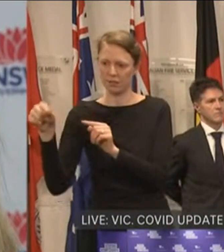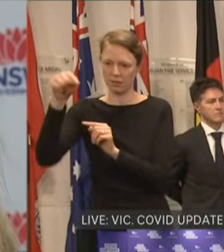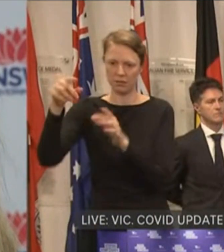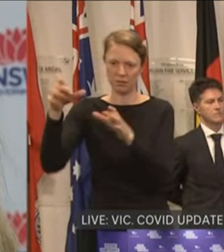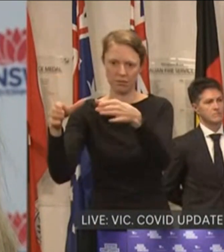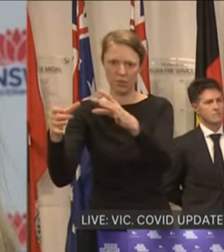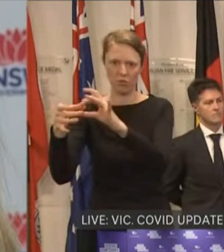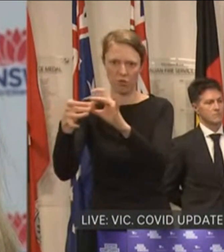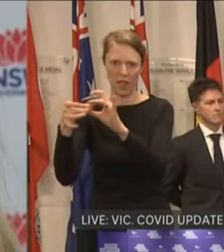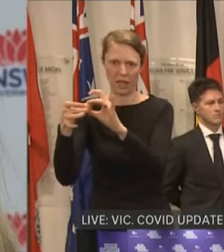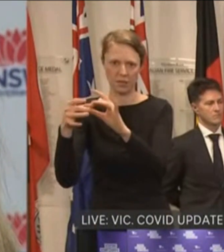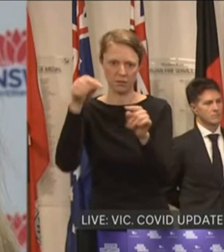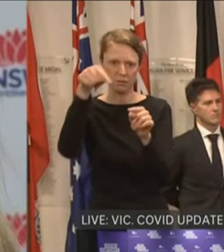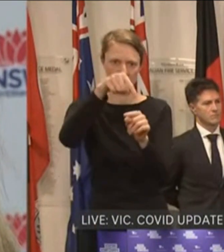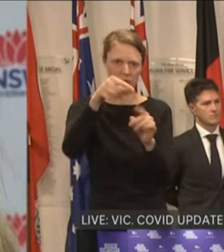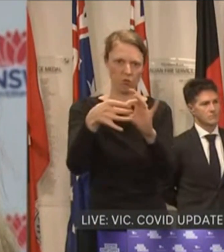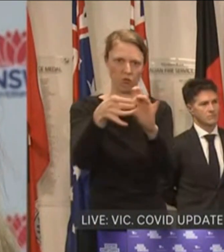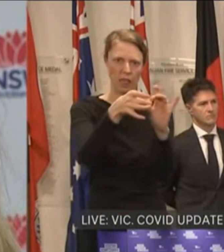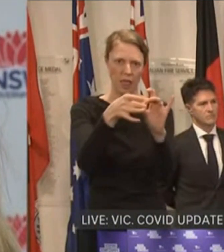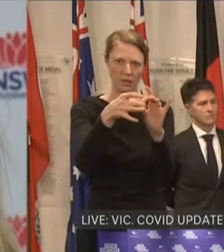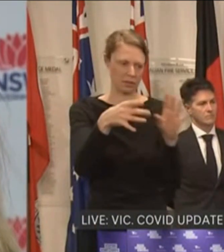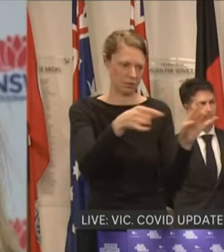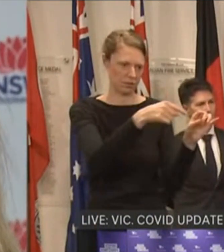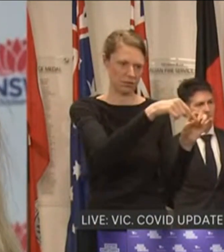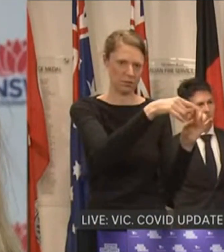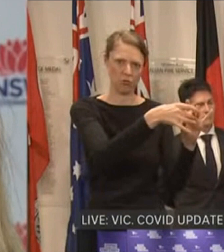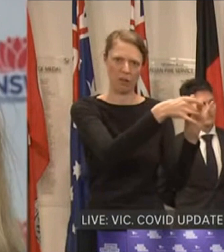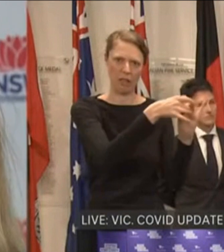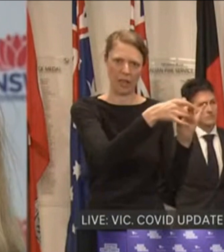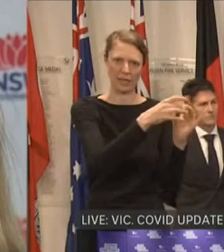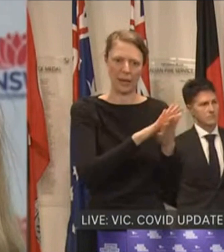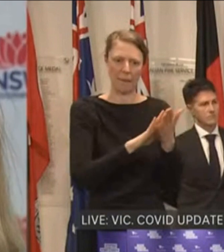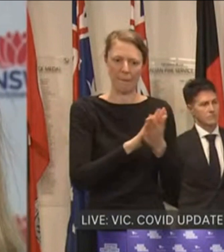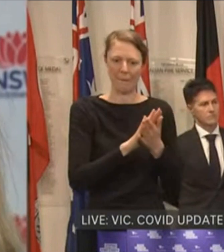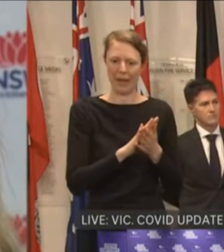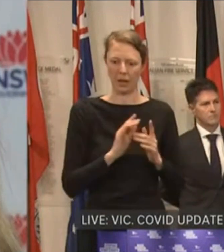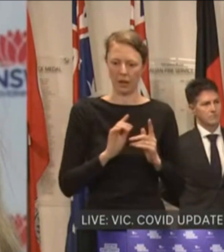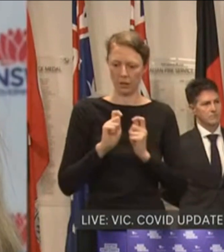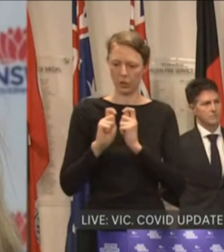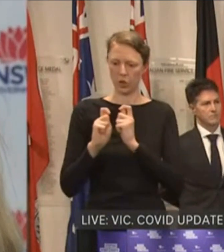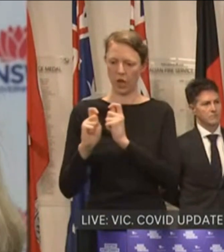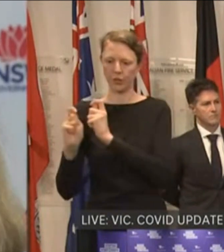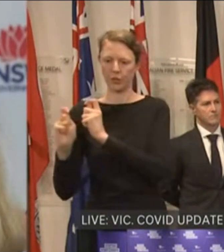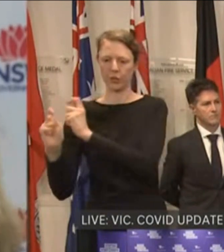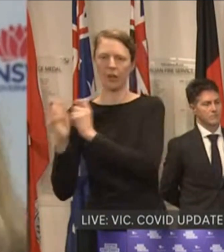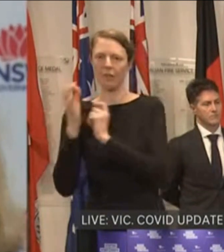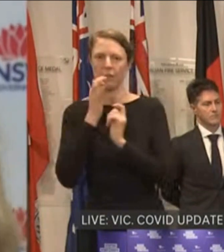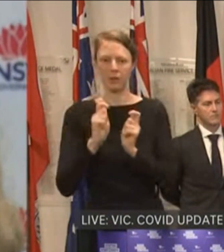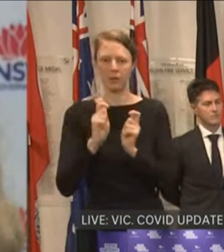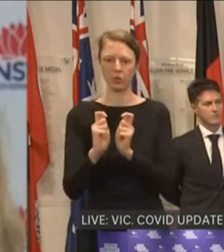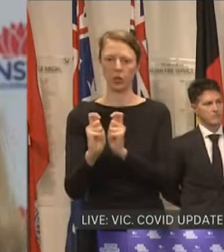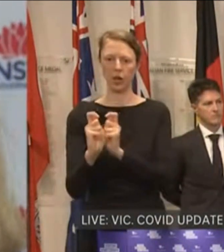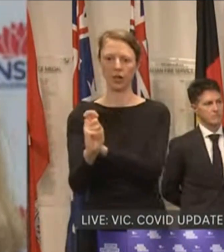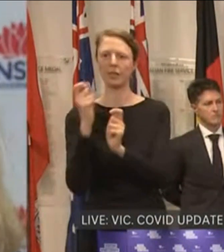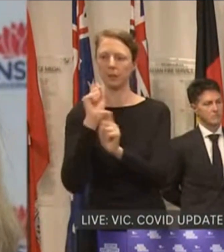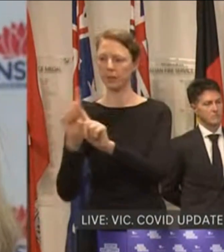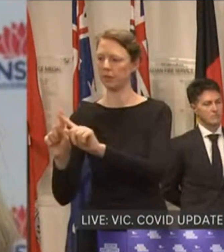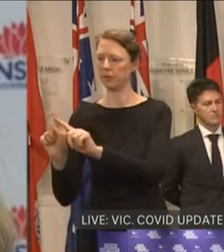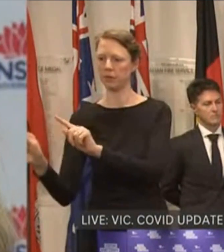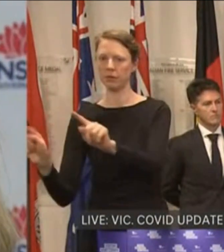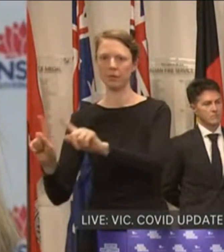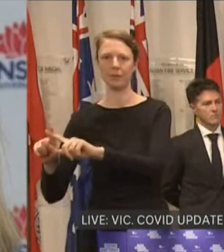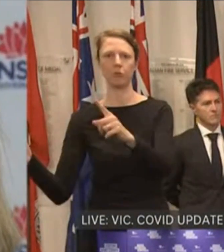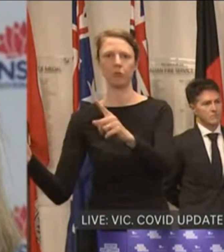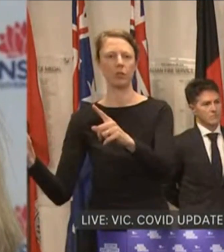helps us do is identify, and the question we've got for the Crossroads is, are we missing something else going on in southwestern